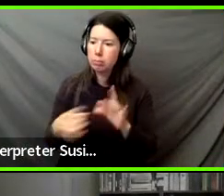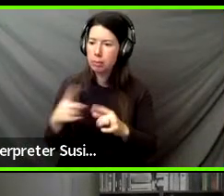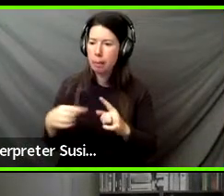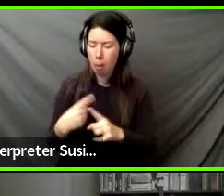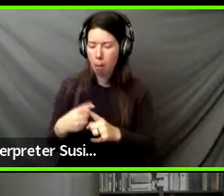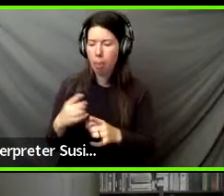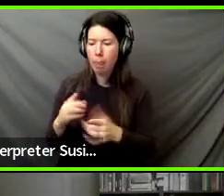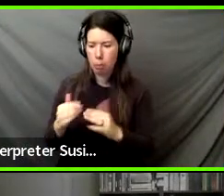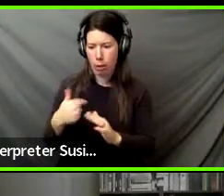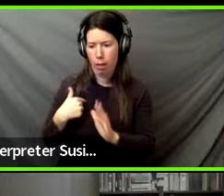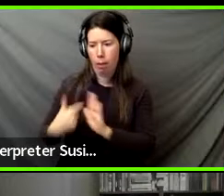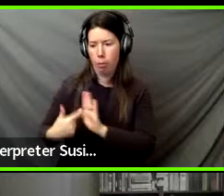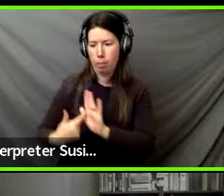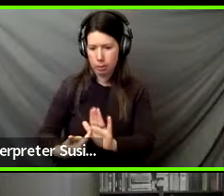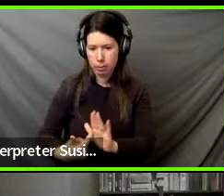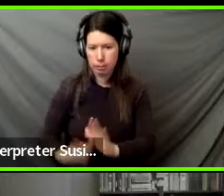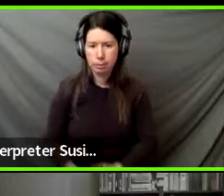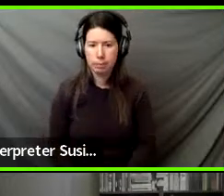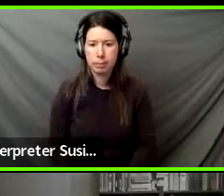represent.